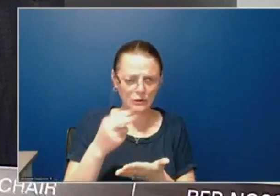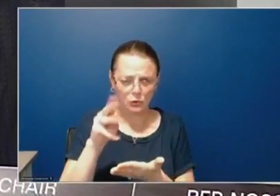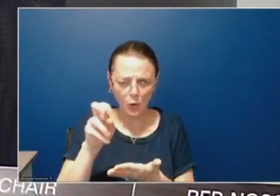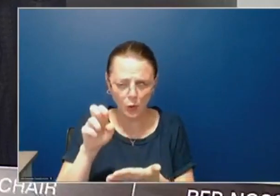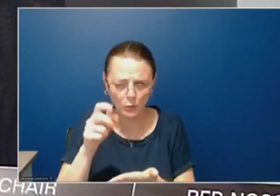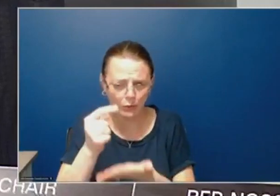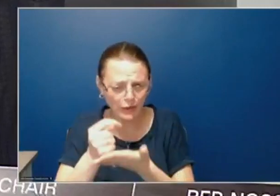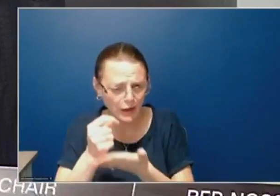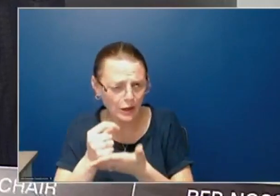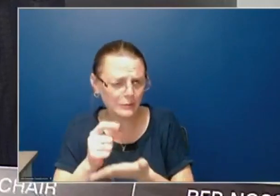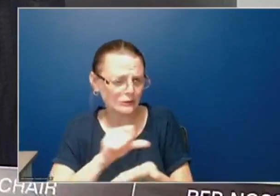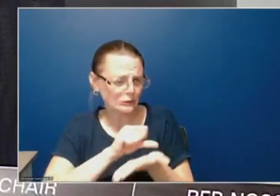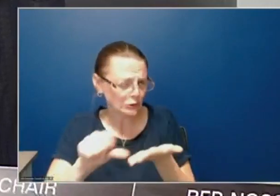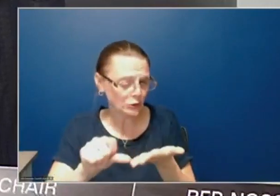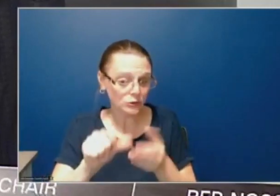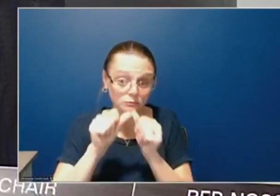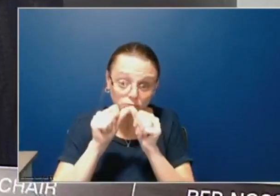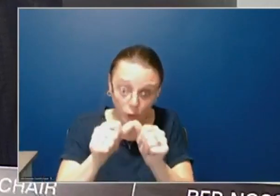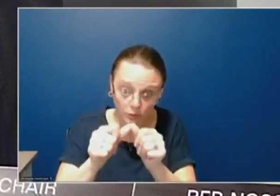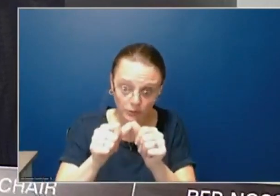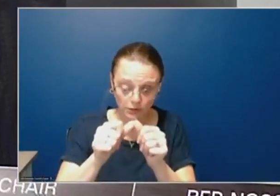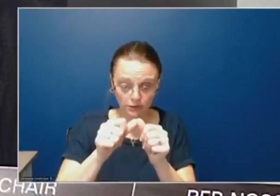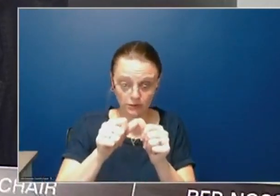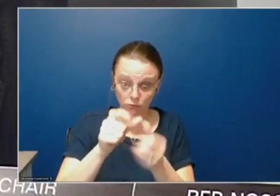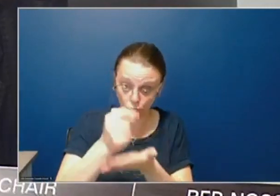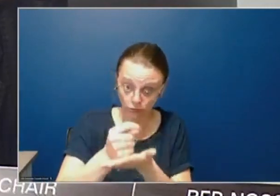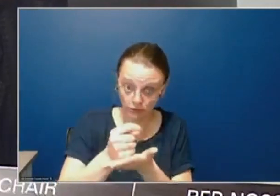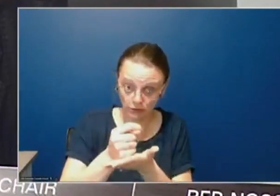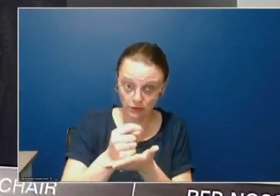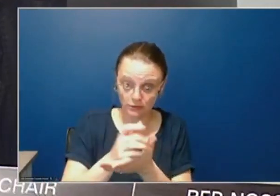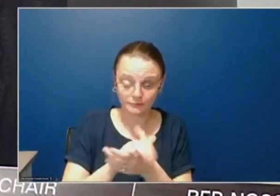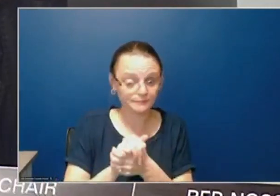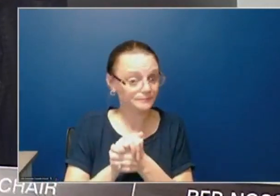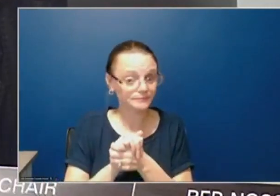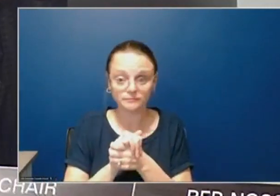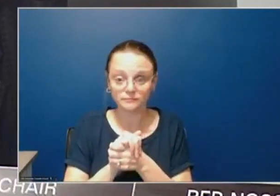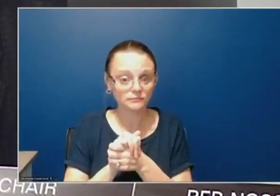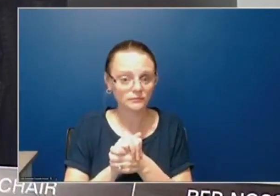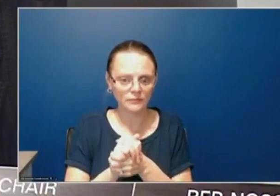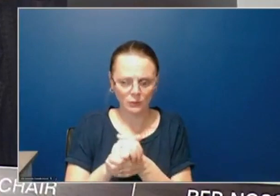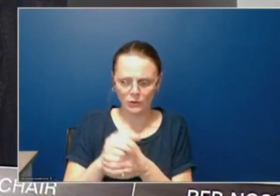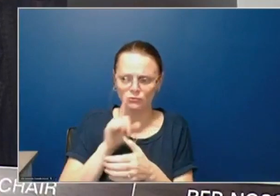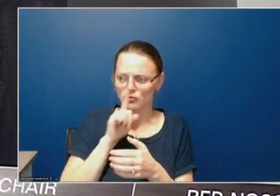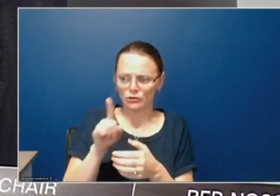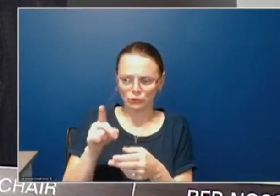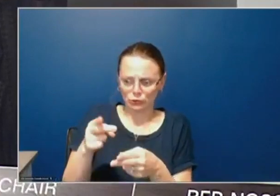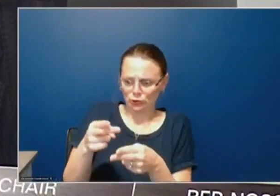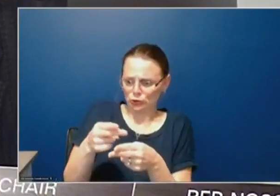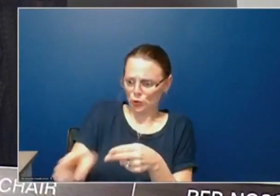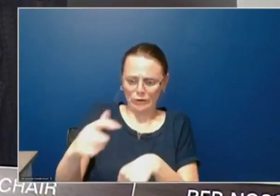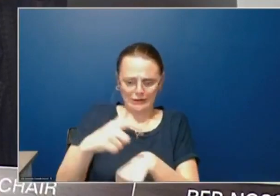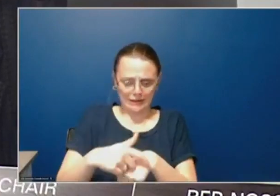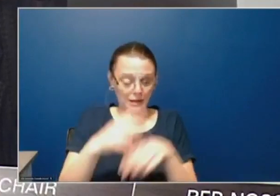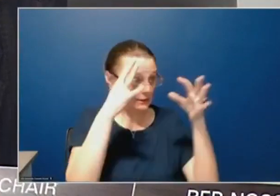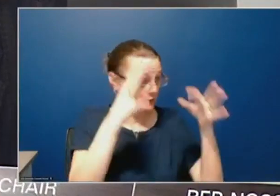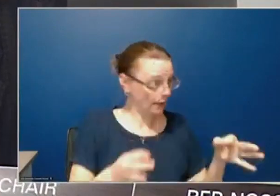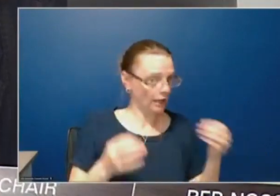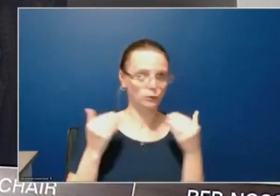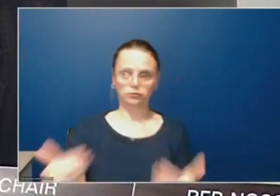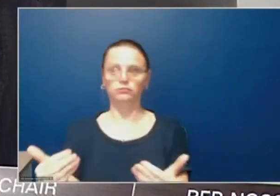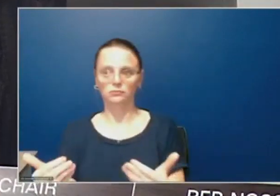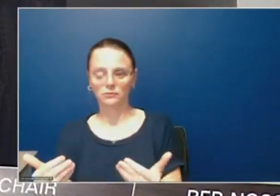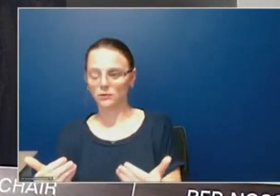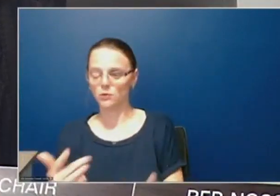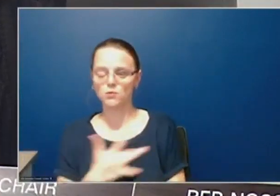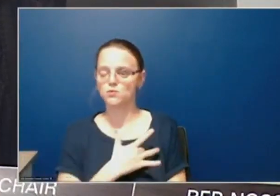surgeries, permanent treatments, in such a short period of time is deeply disturbing to